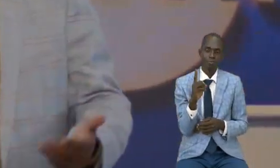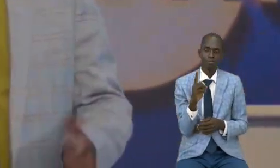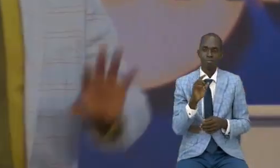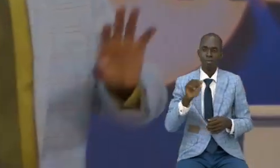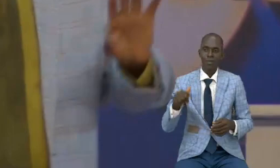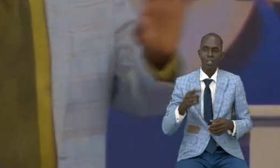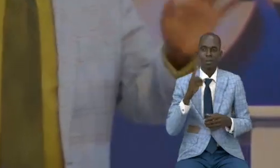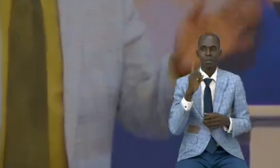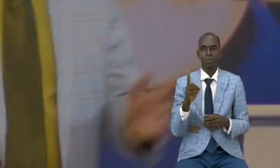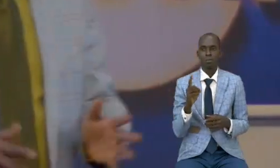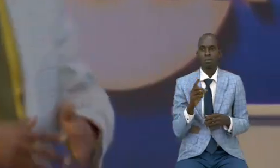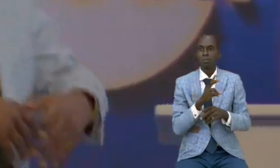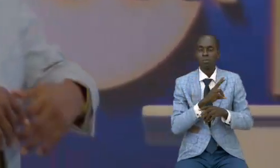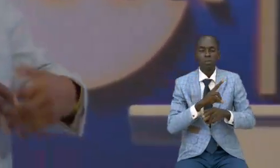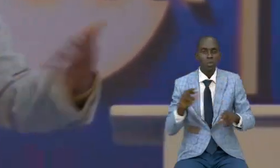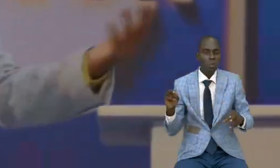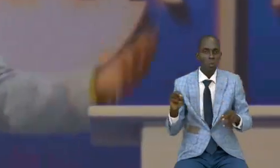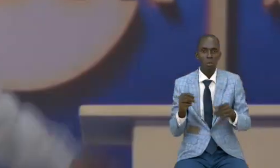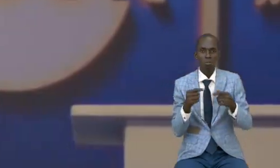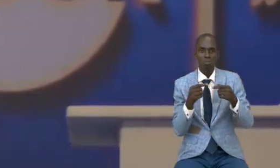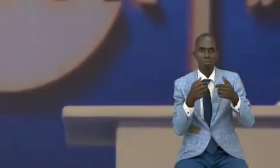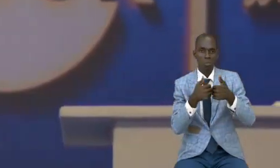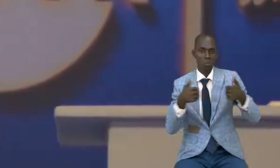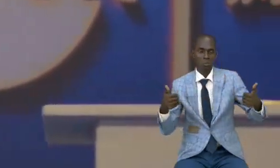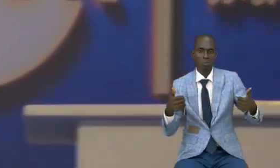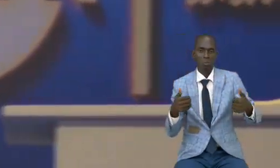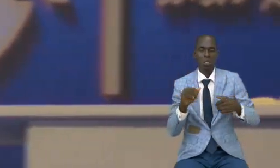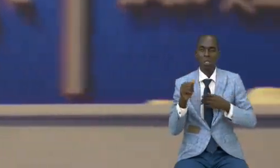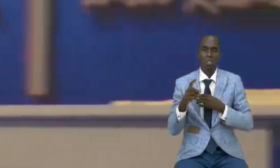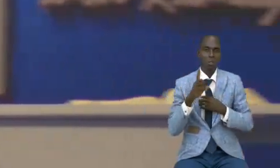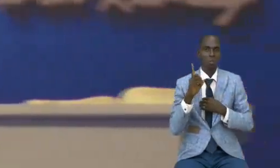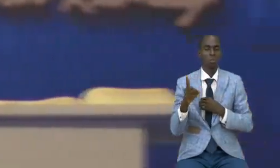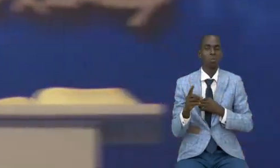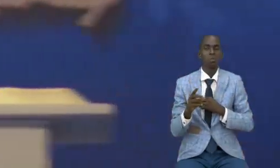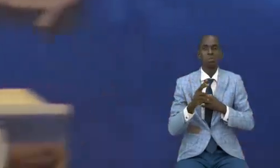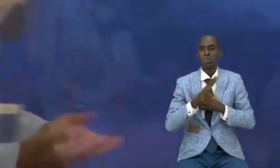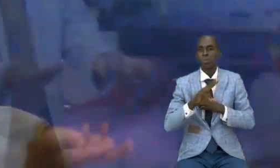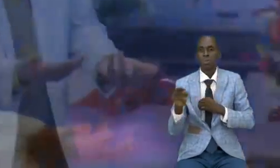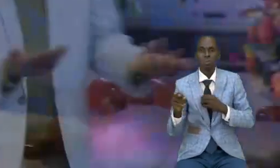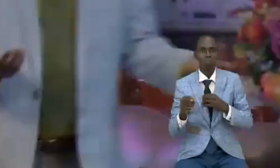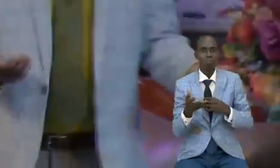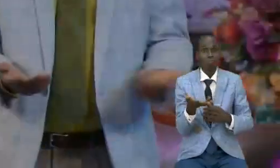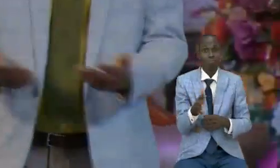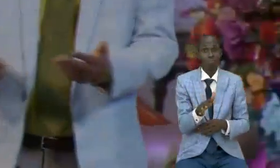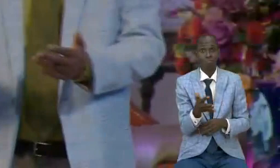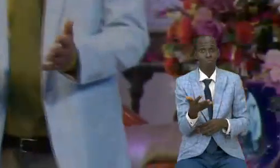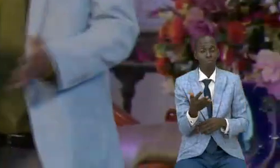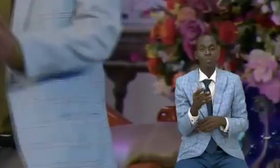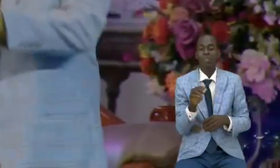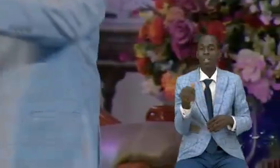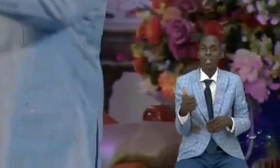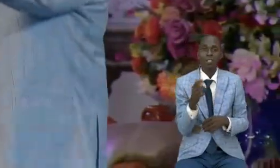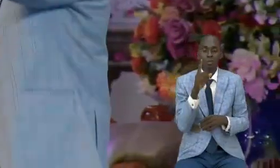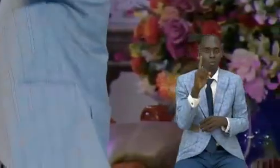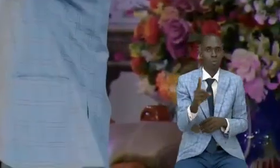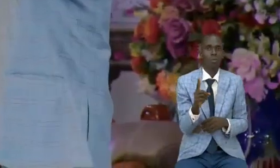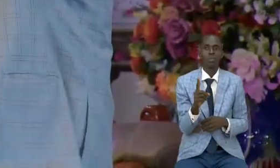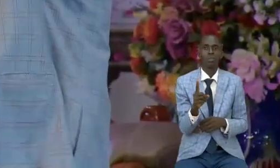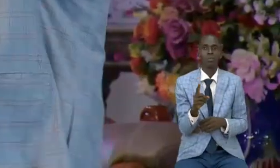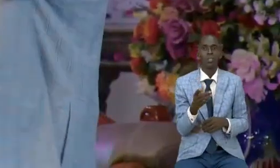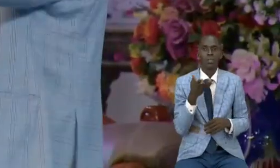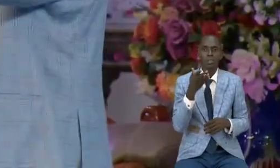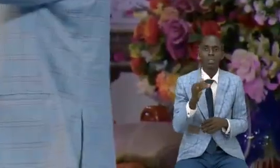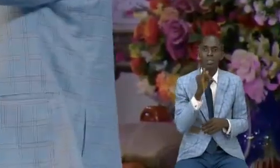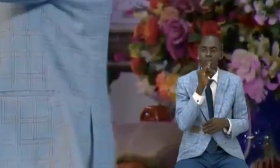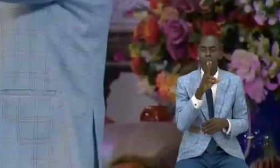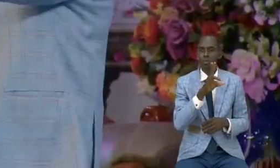whosoever, no discrimination, whosoever, no partiality, whosoever, there is no